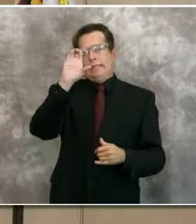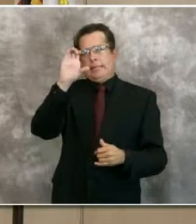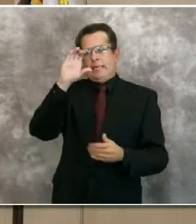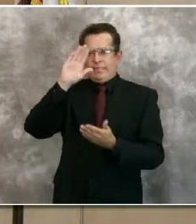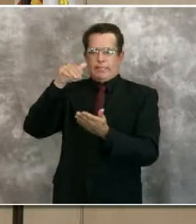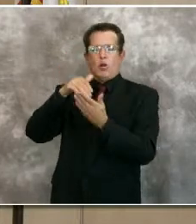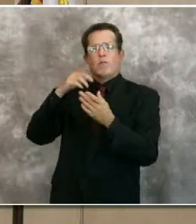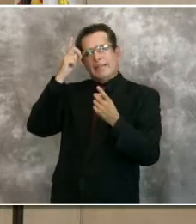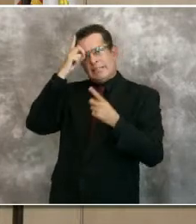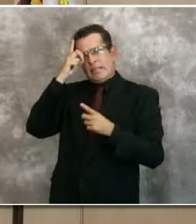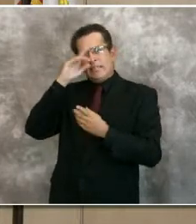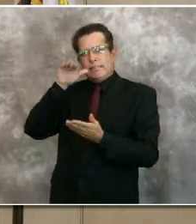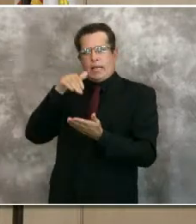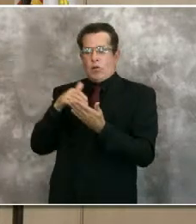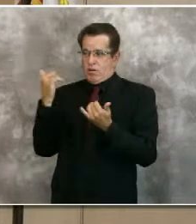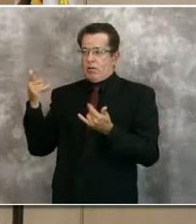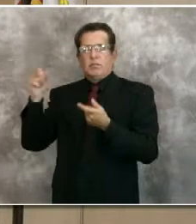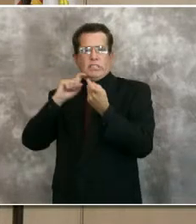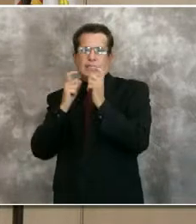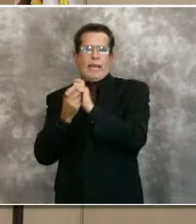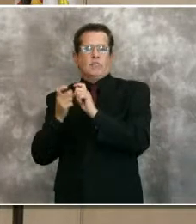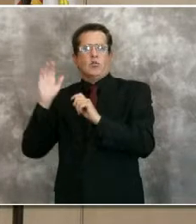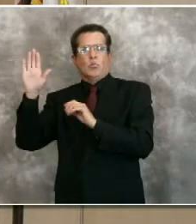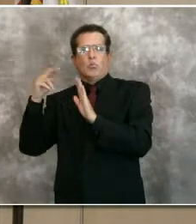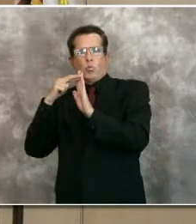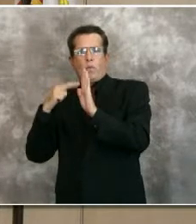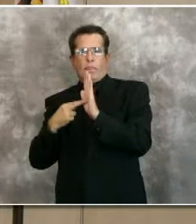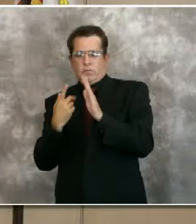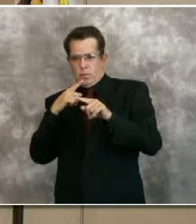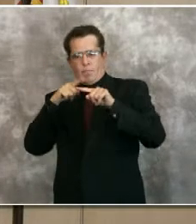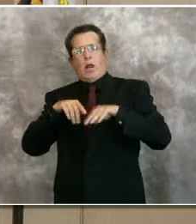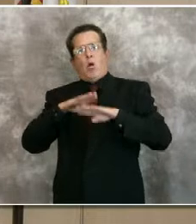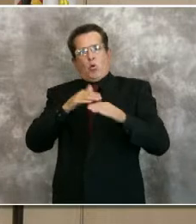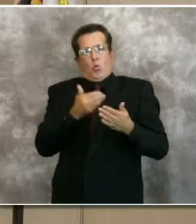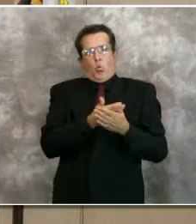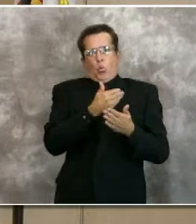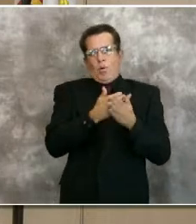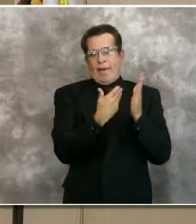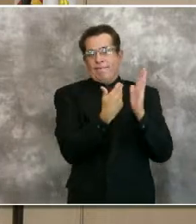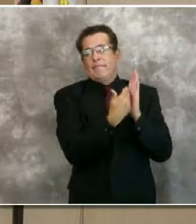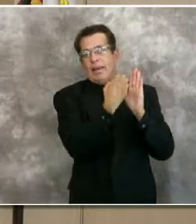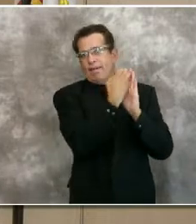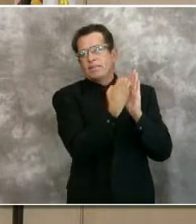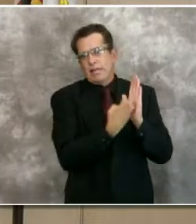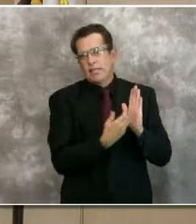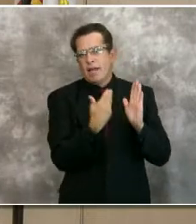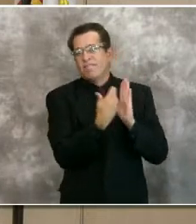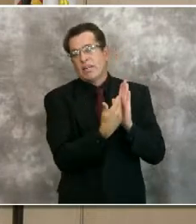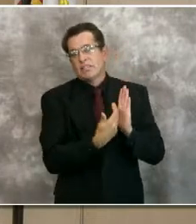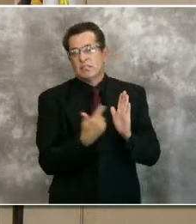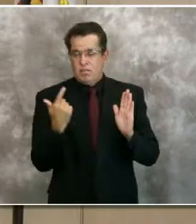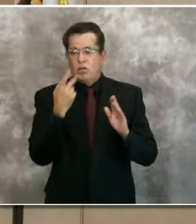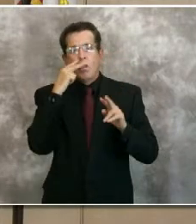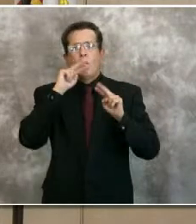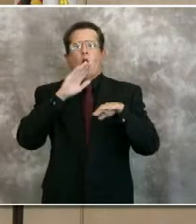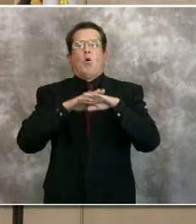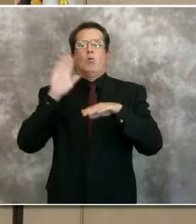for discontinuing home isolation based on new evidence, and that can be found on the CDC's website.